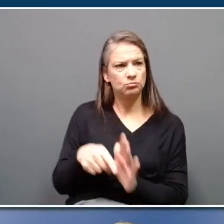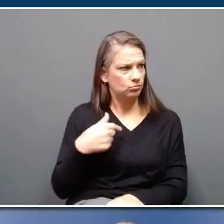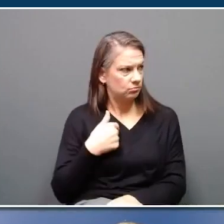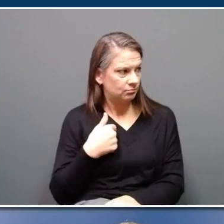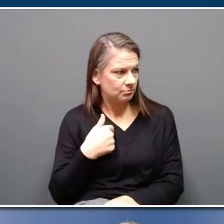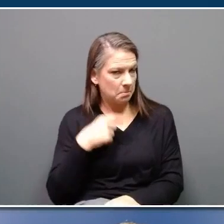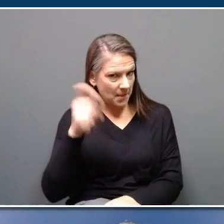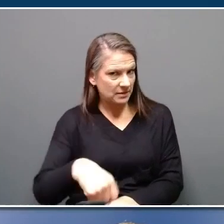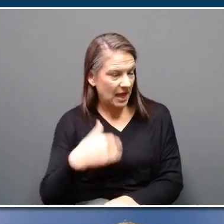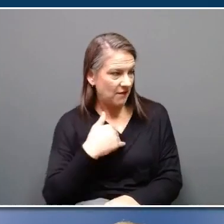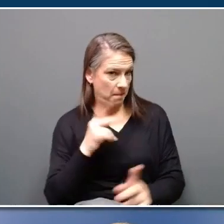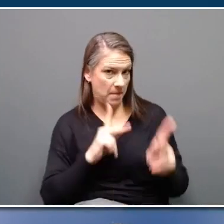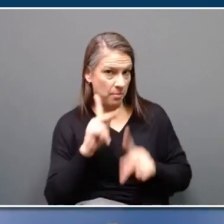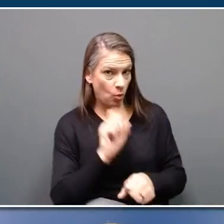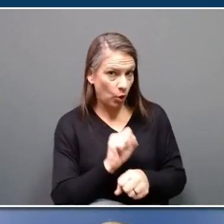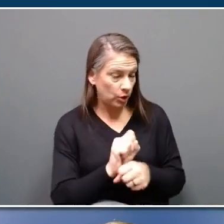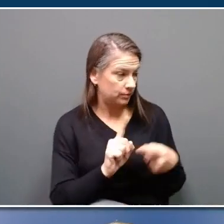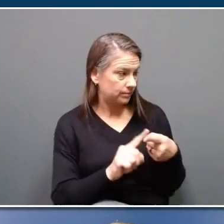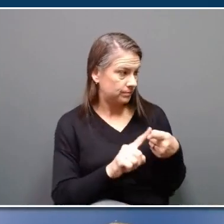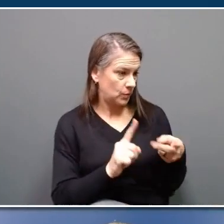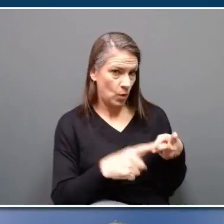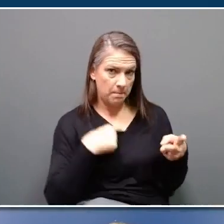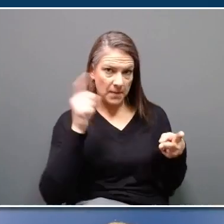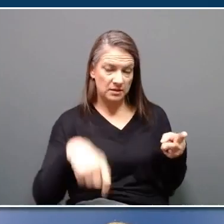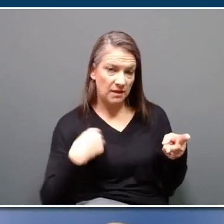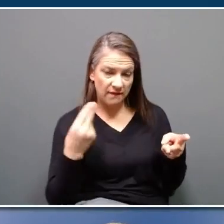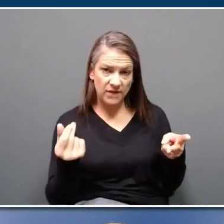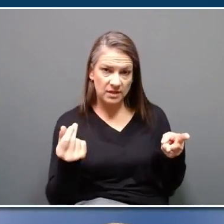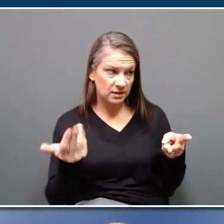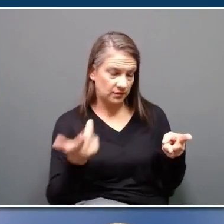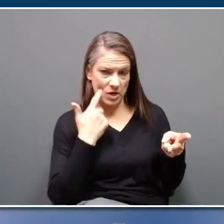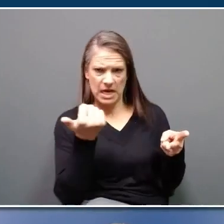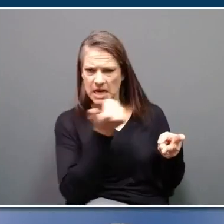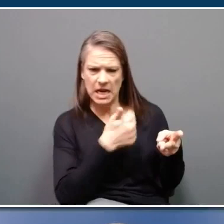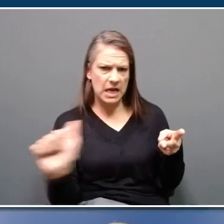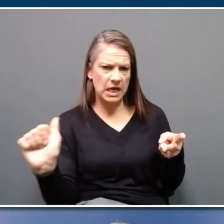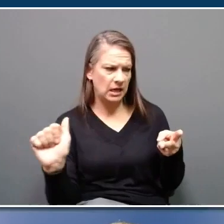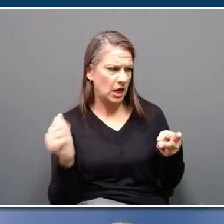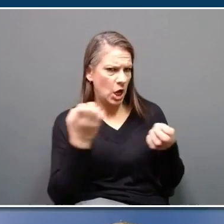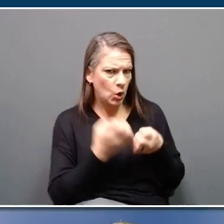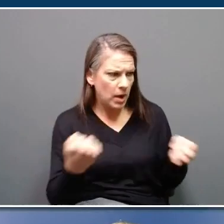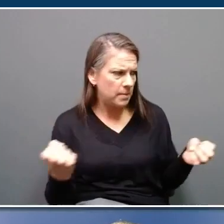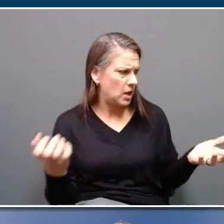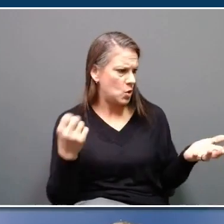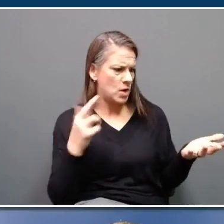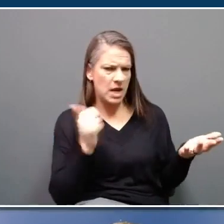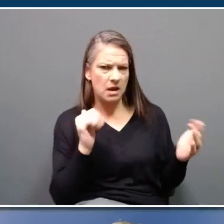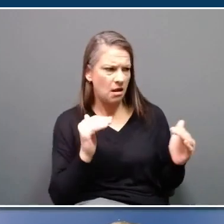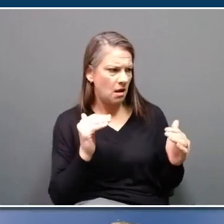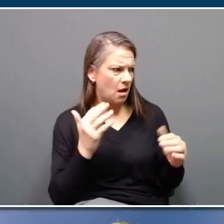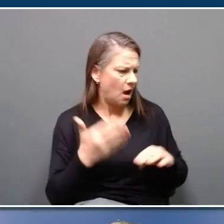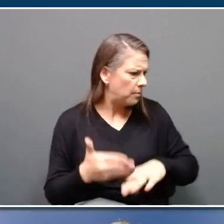to have the personnel to do it, and we have to have the funding for any physical equipment or other upgrades that are needed to do